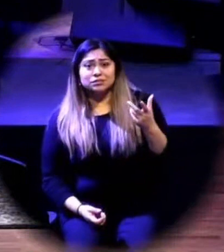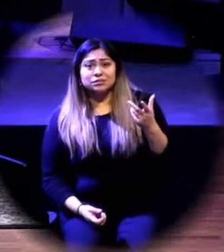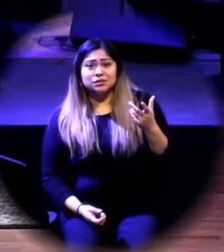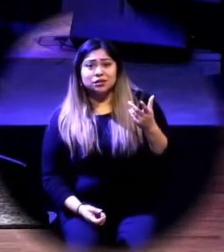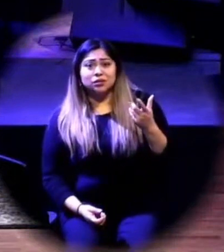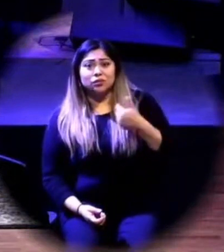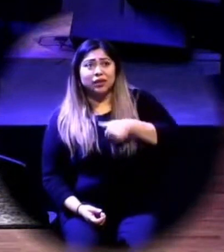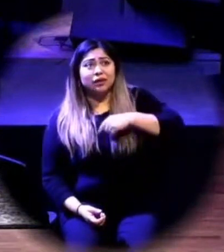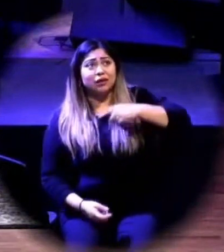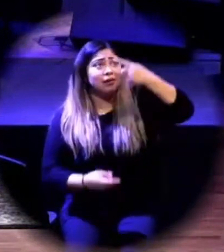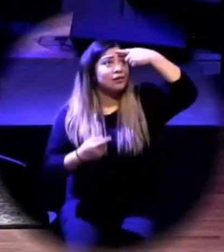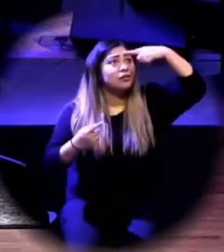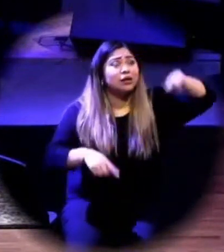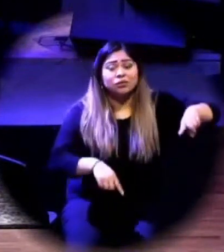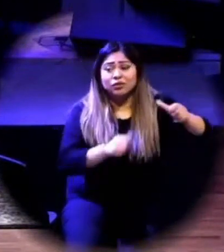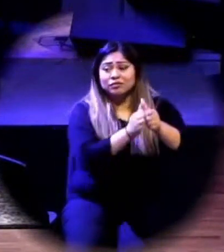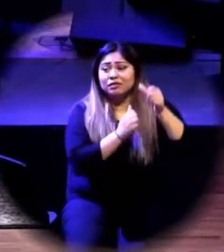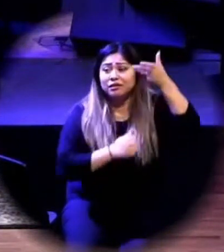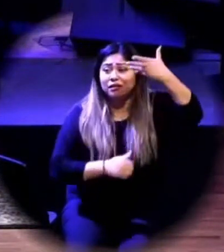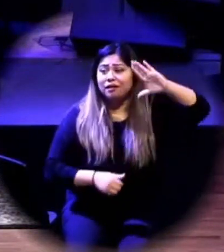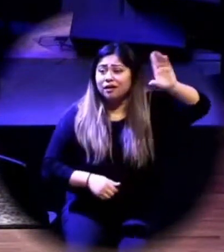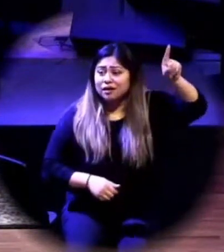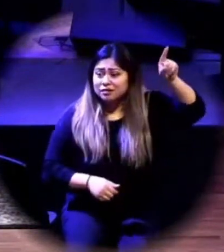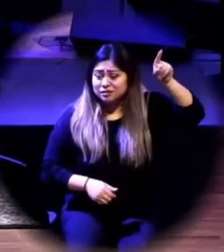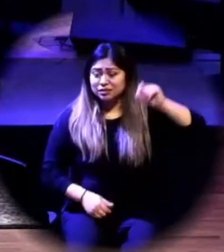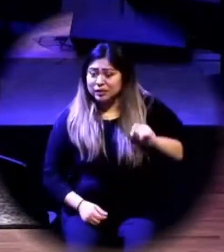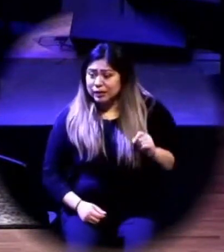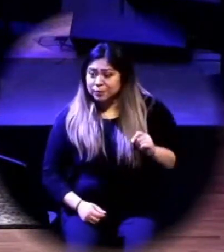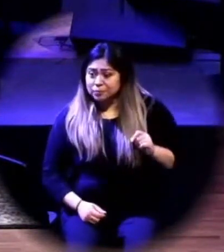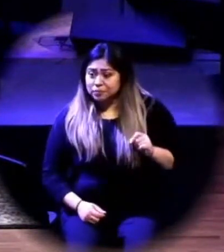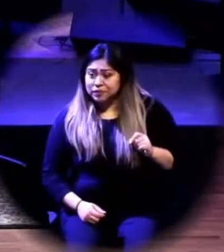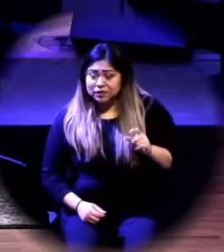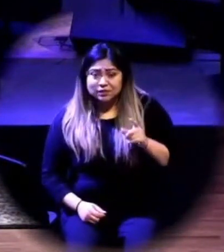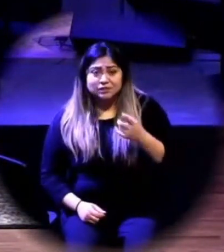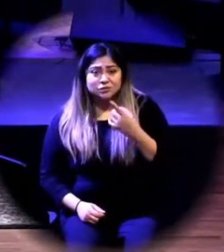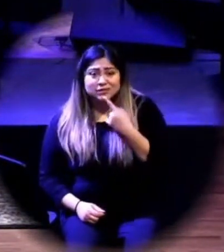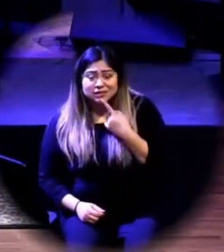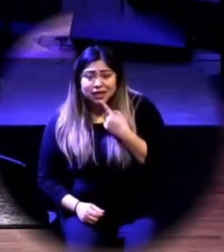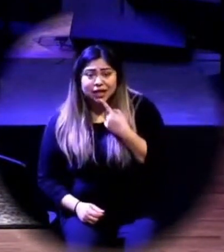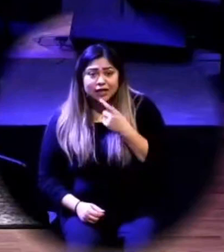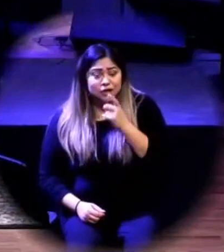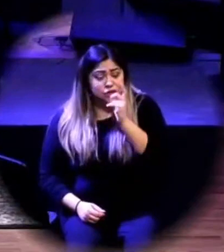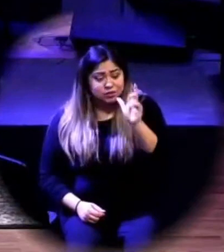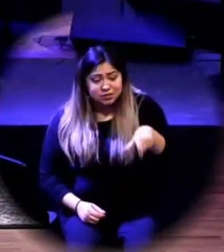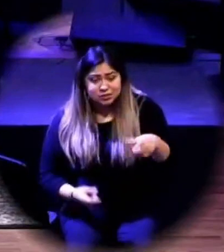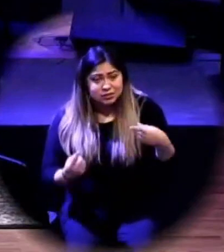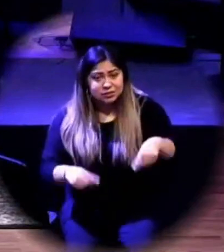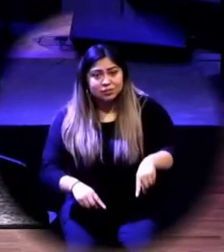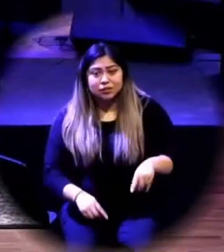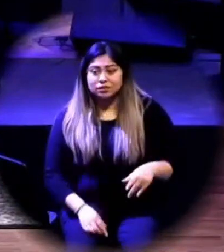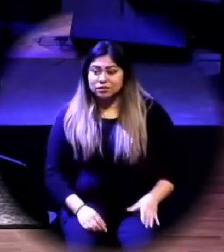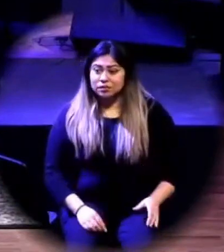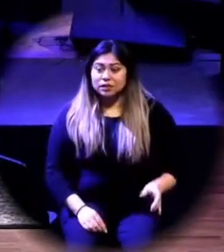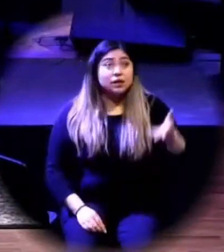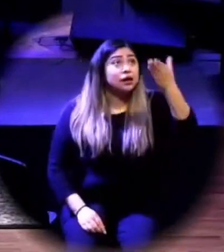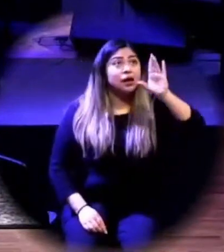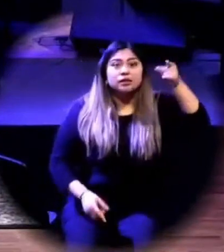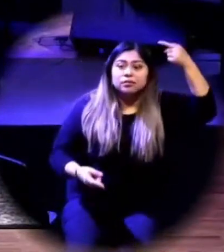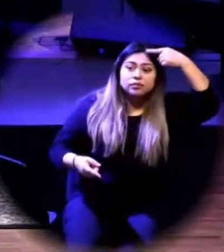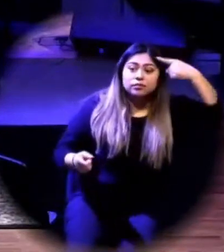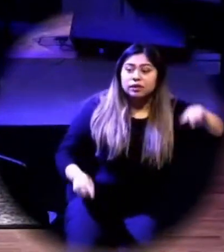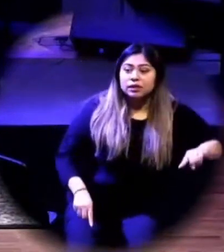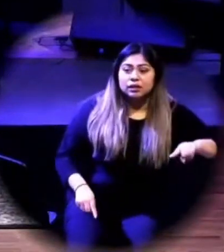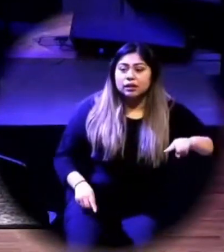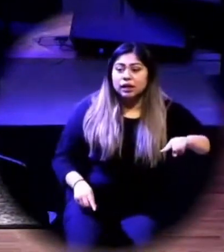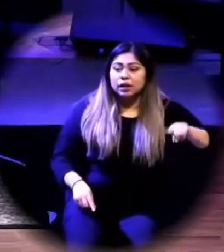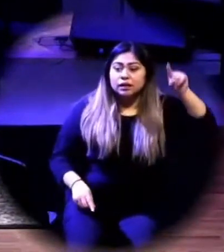agreeing with God. Because God doesn't want sin to be at work in the world. That God doesn't want death